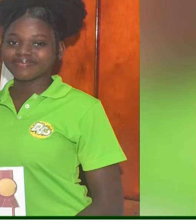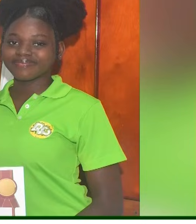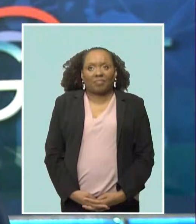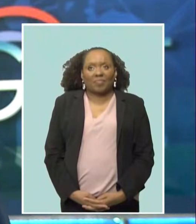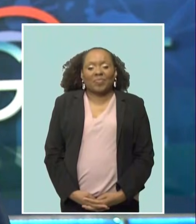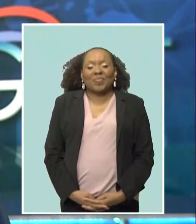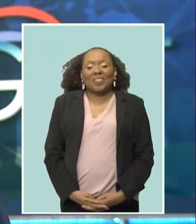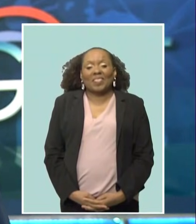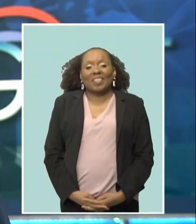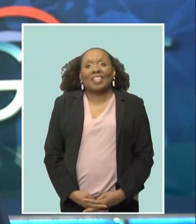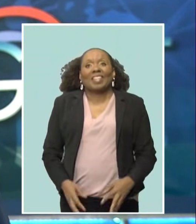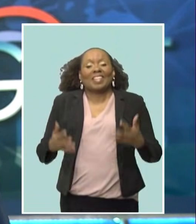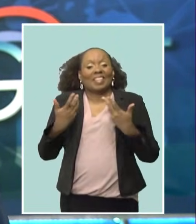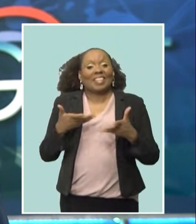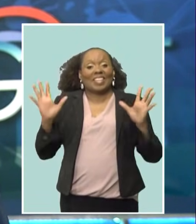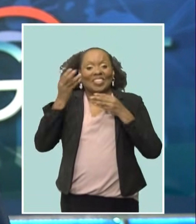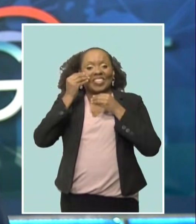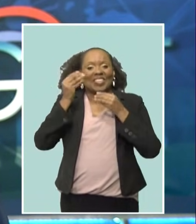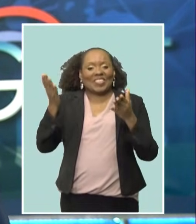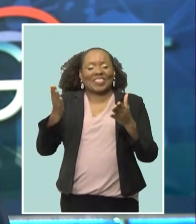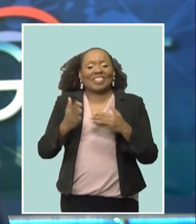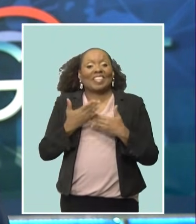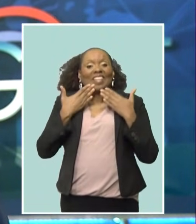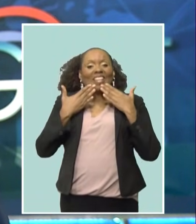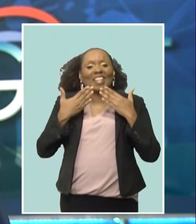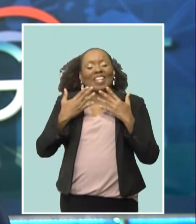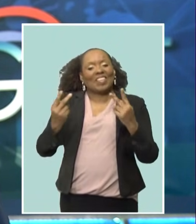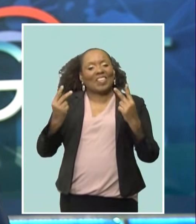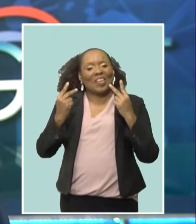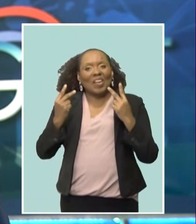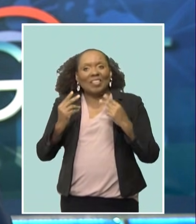journey. And that's news. Thank you so much for